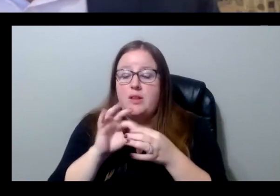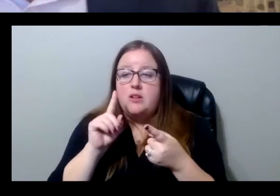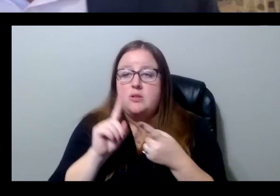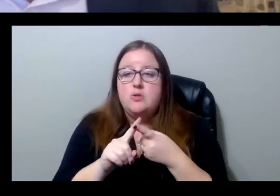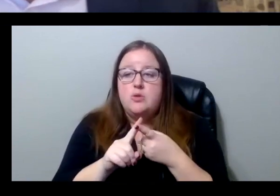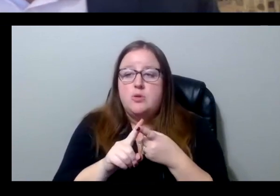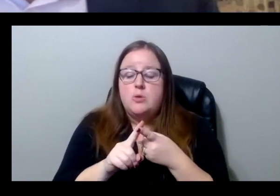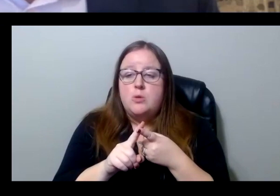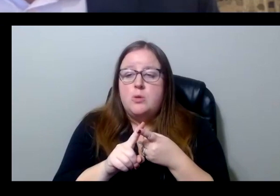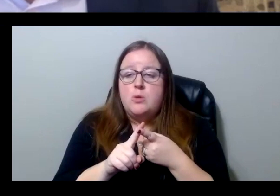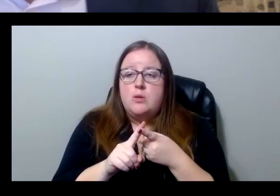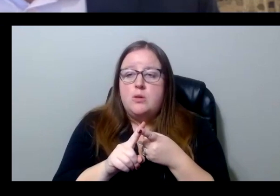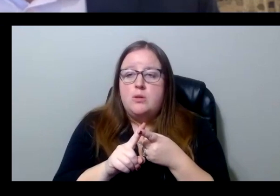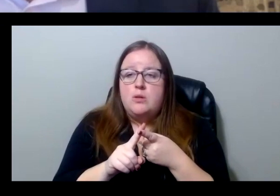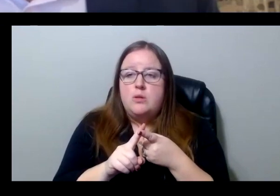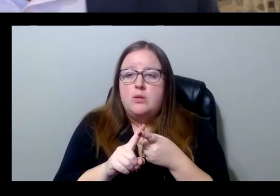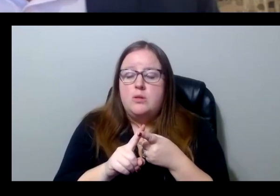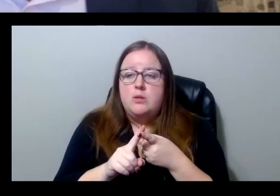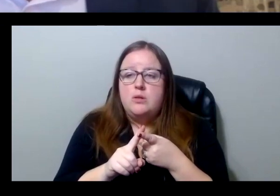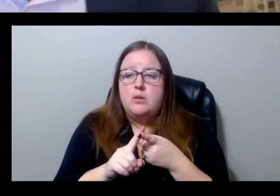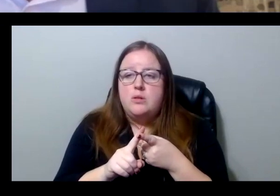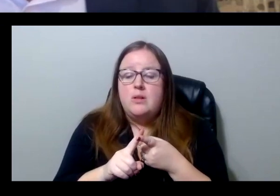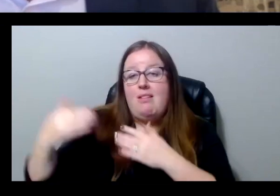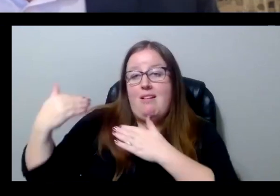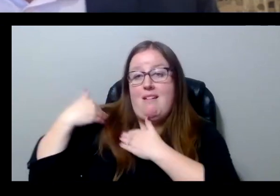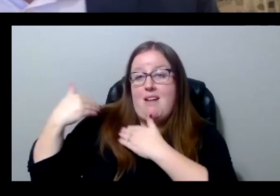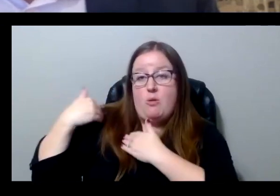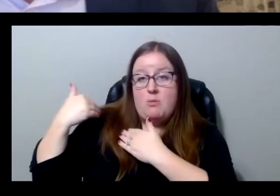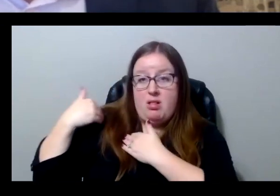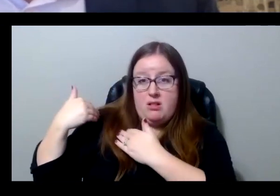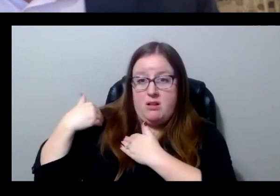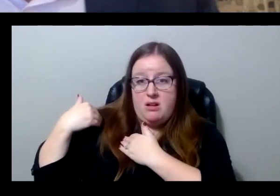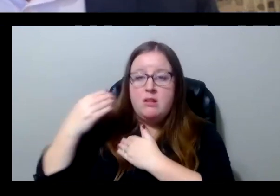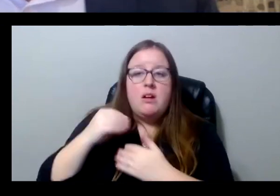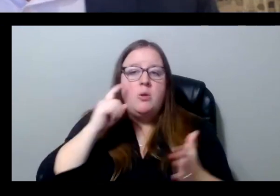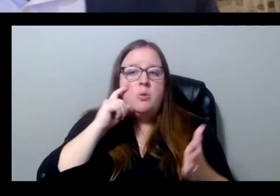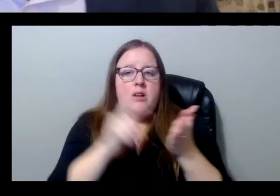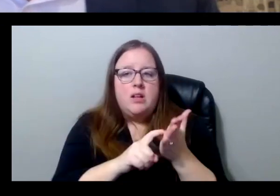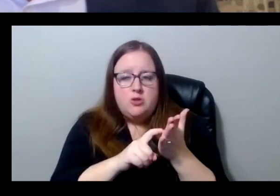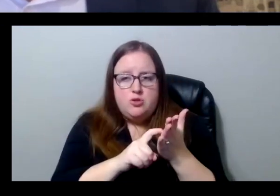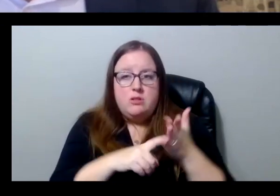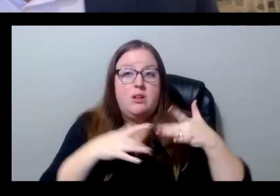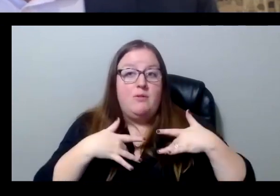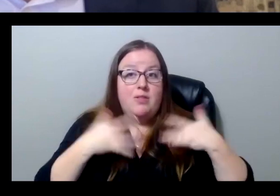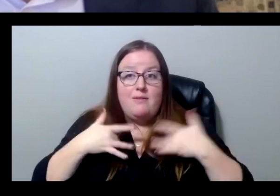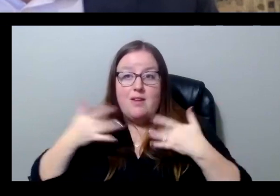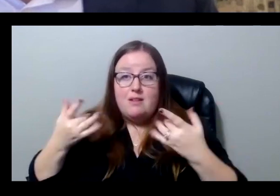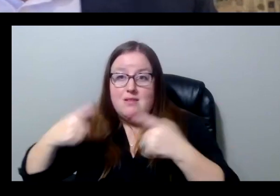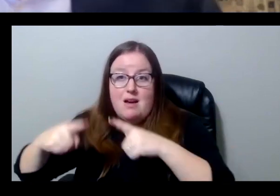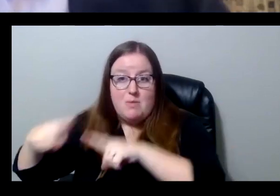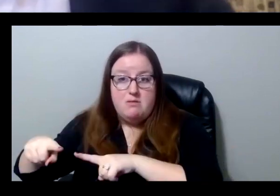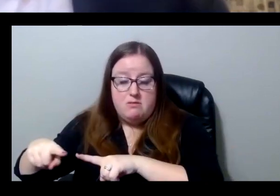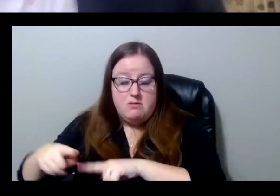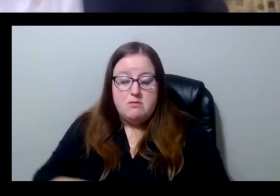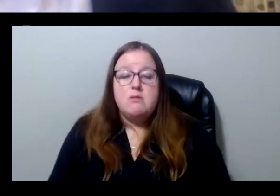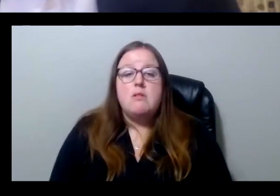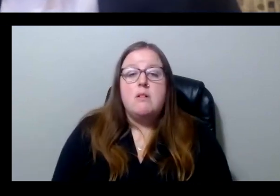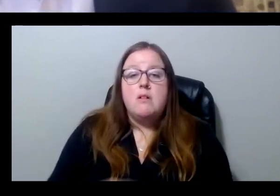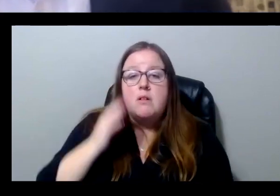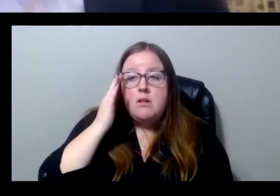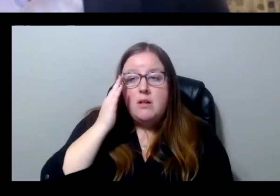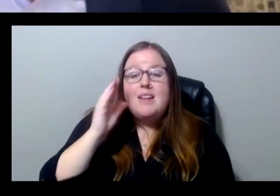trauma and certainly knew about trauma and what it did to people and how people tried